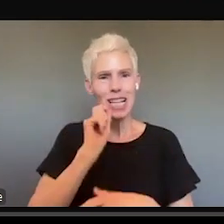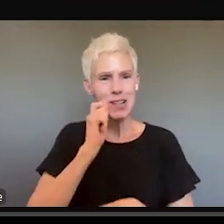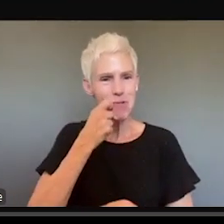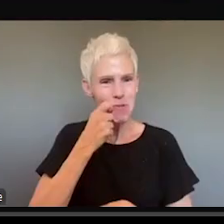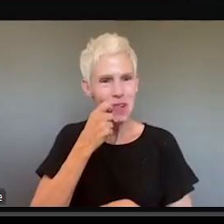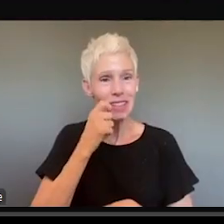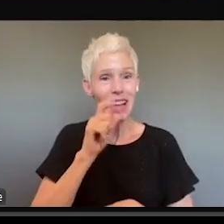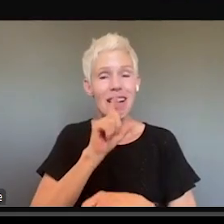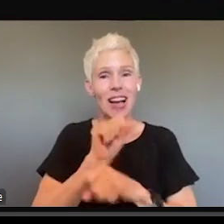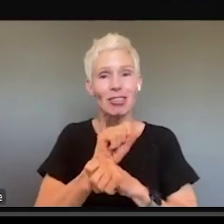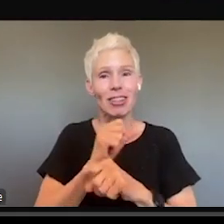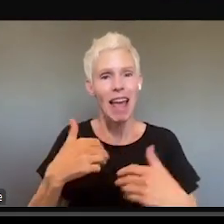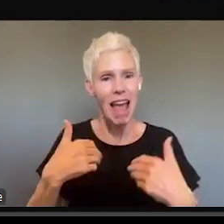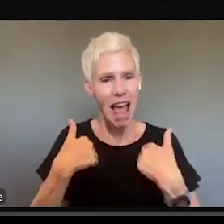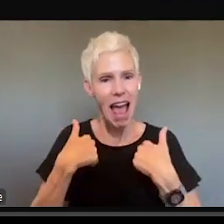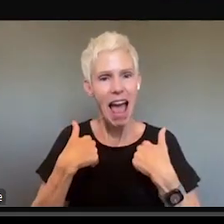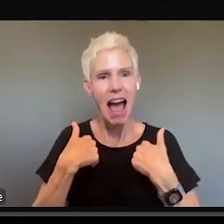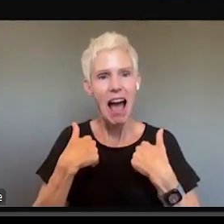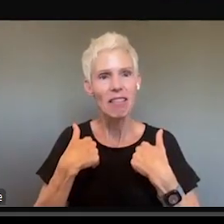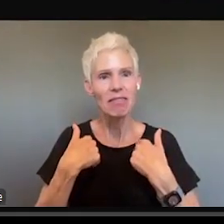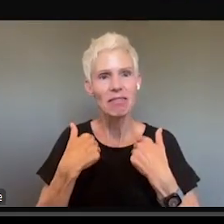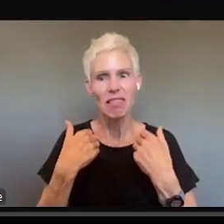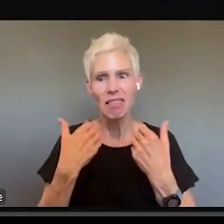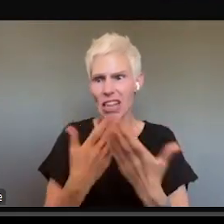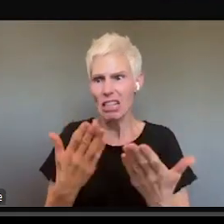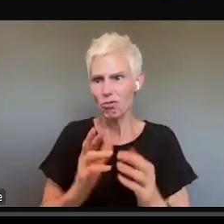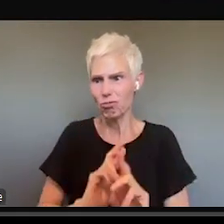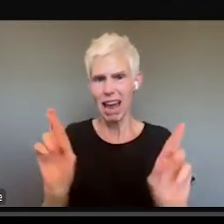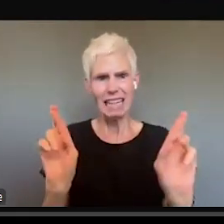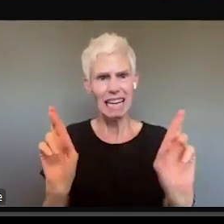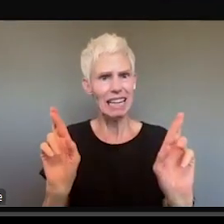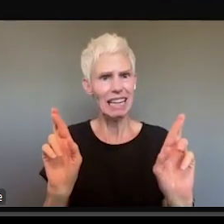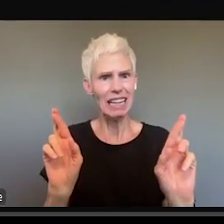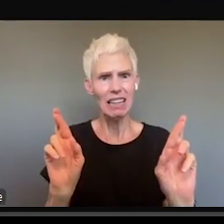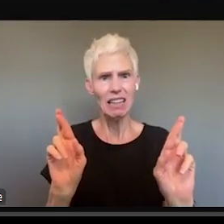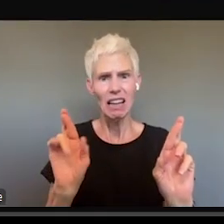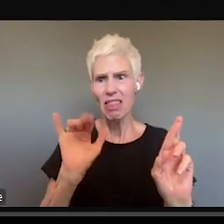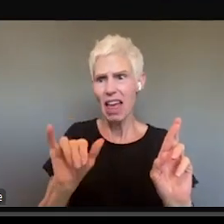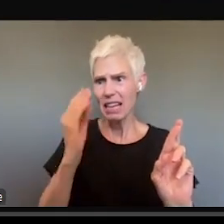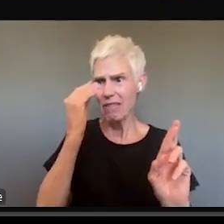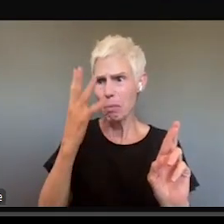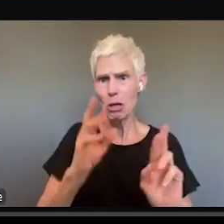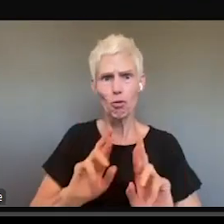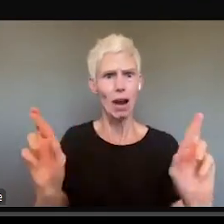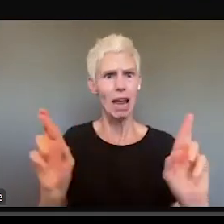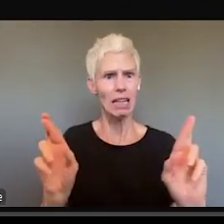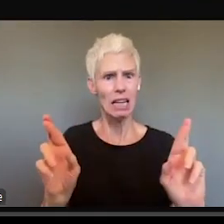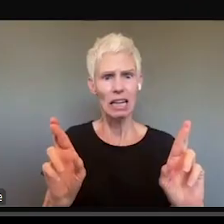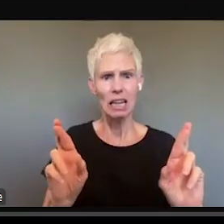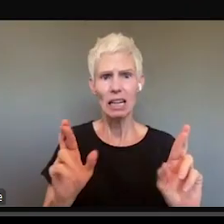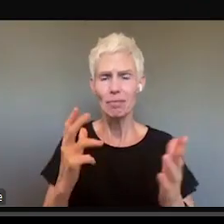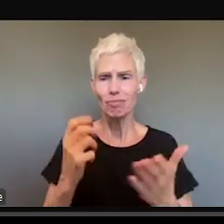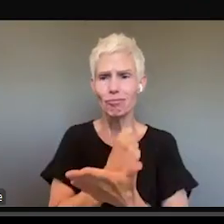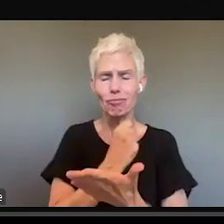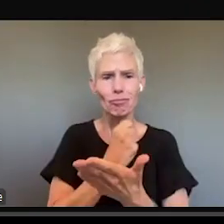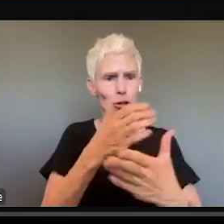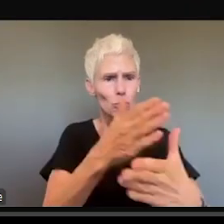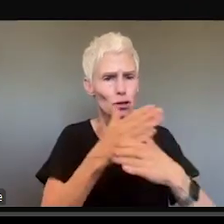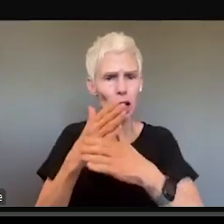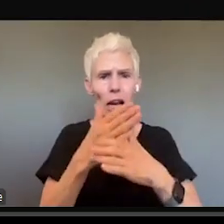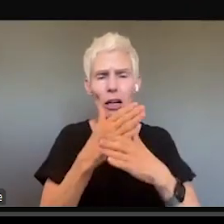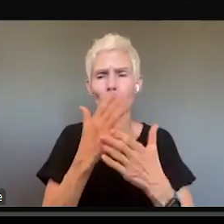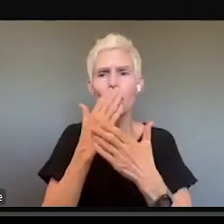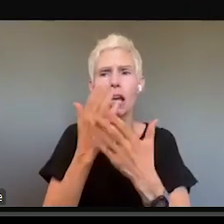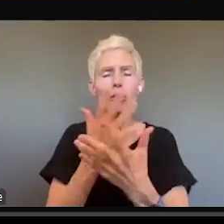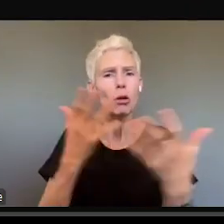to have things ready, just have that information ready, ready to go and share. So thank you